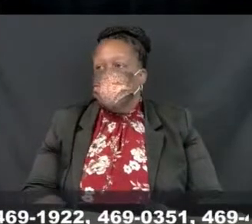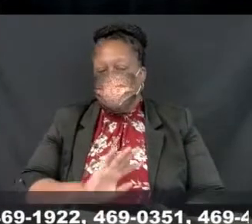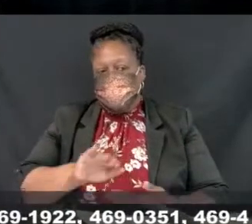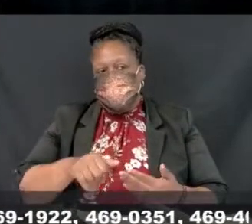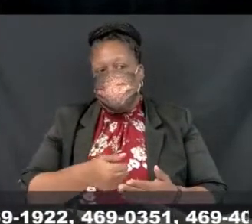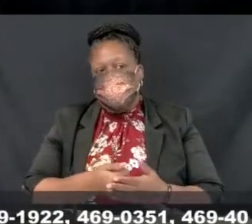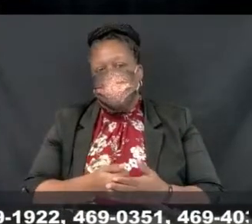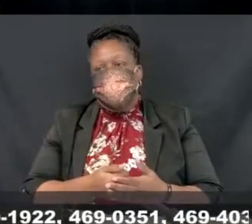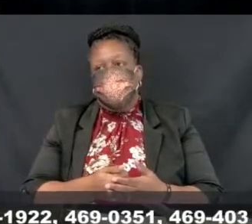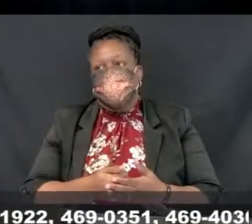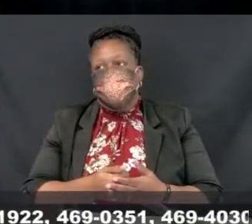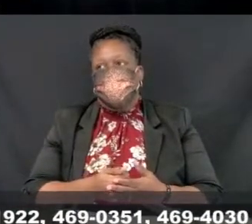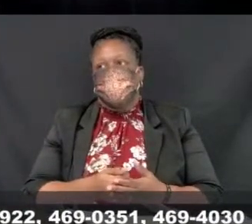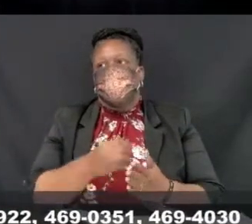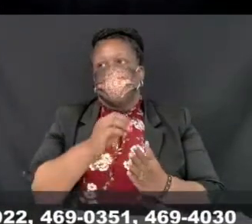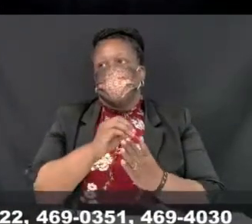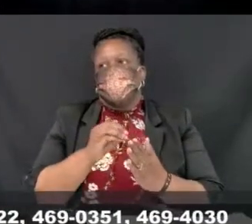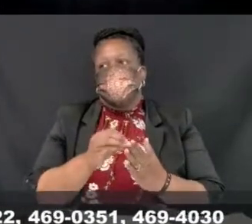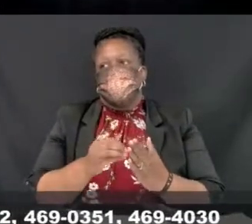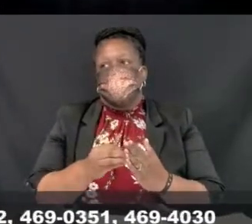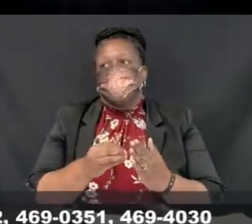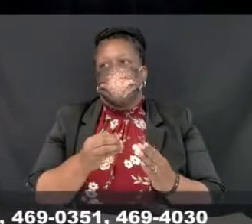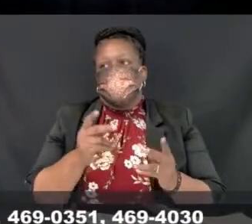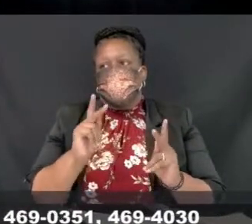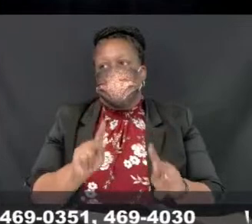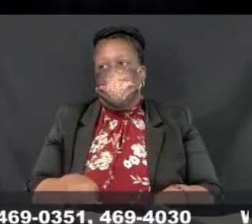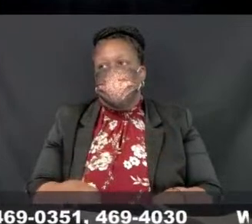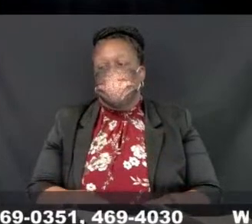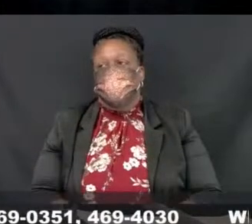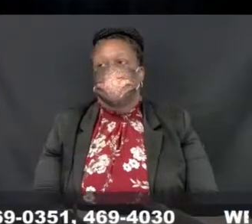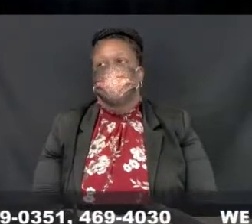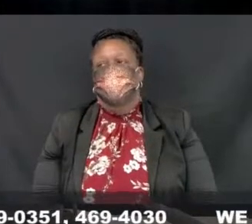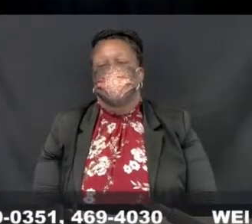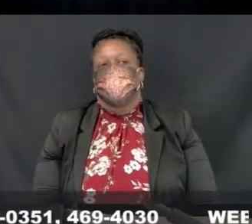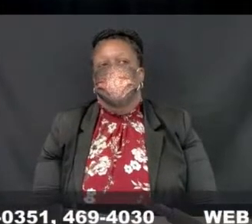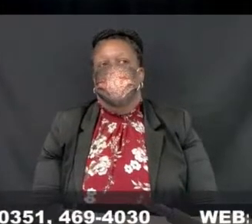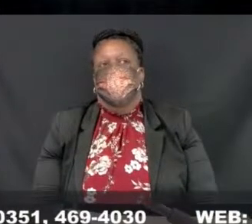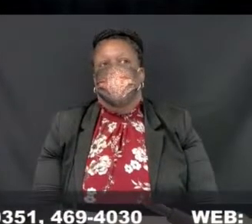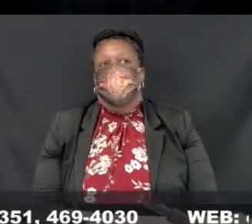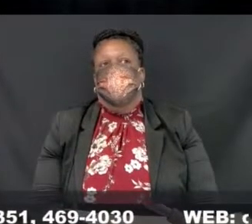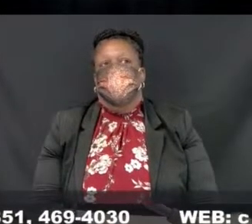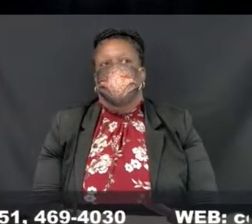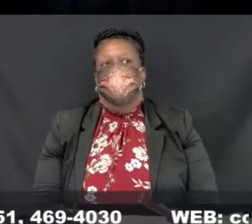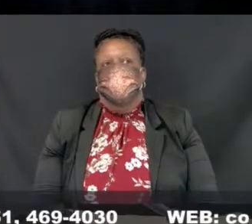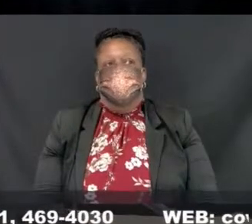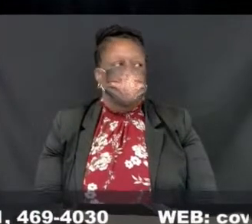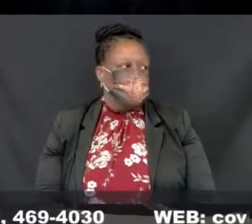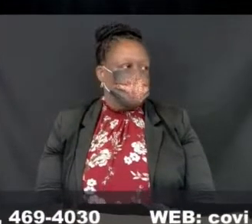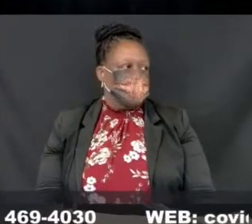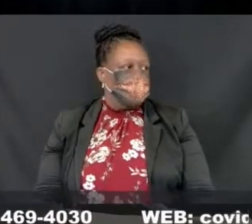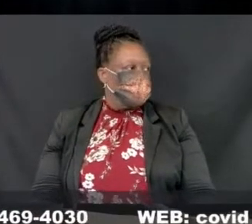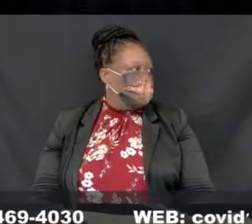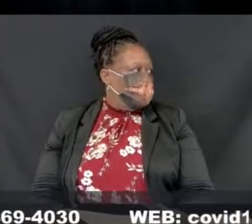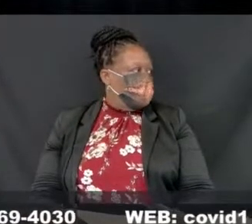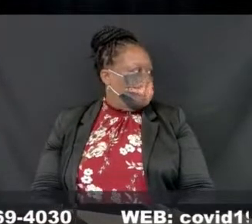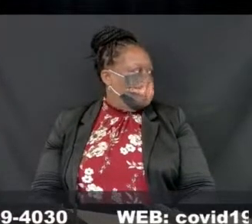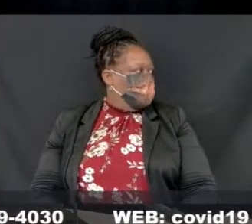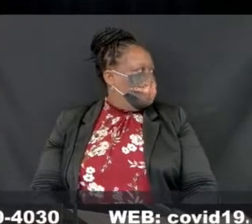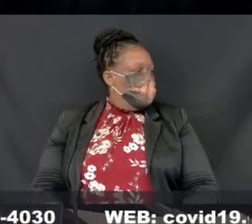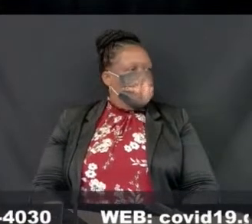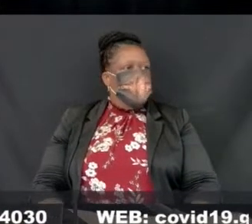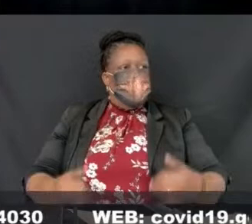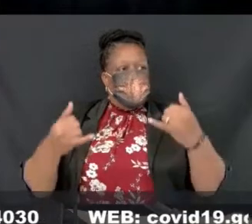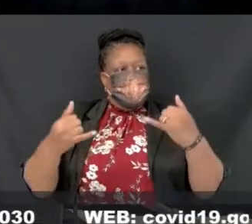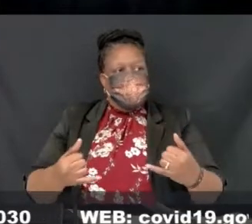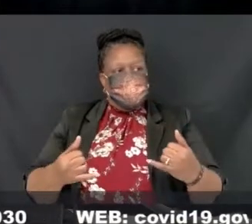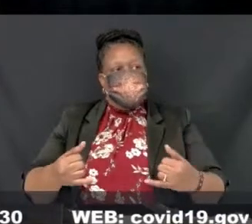and Housing Census. We now invite Mr. Abdia Samuel, the chair of the National COVID-19 Task